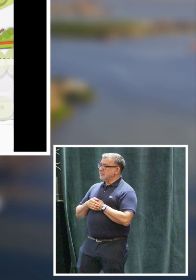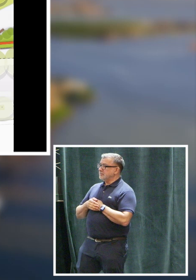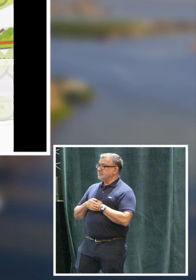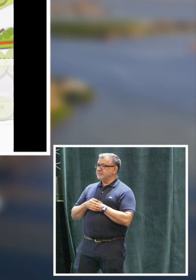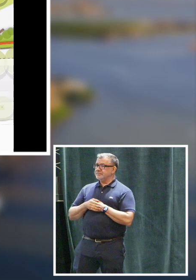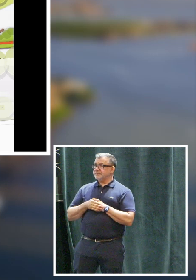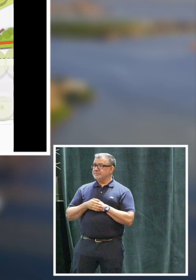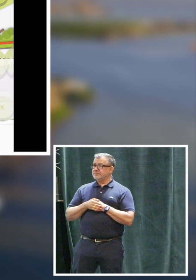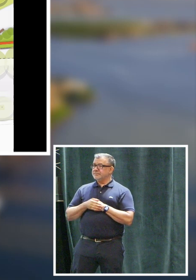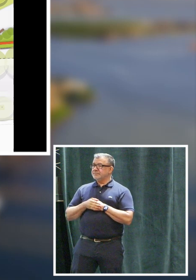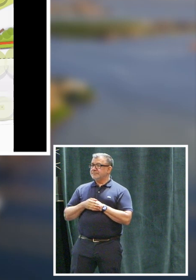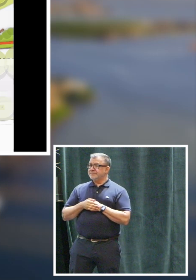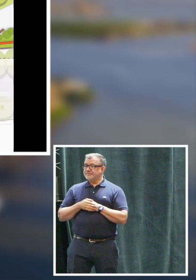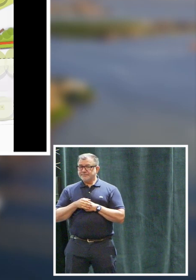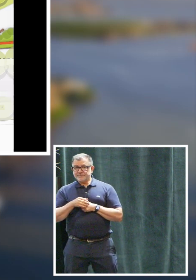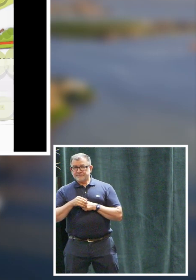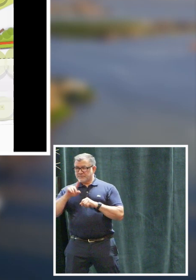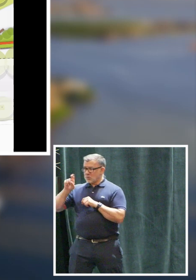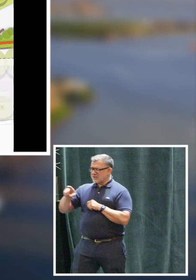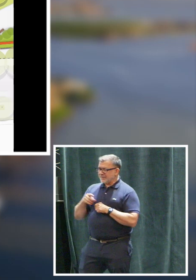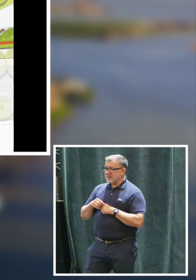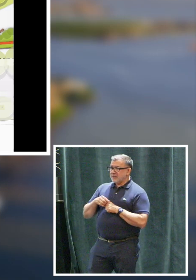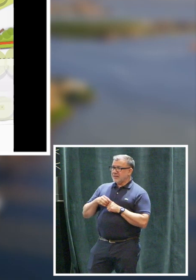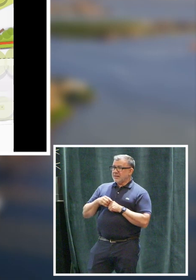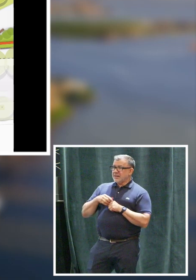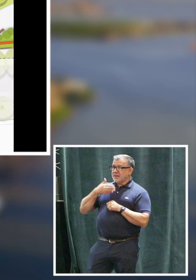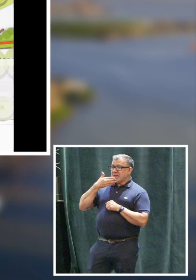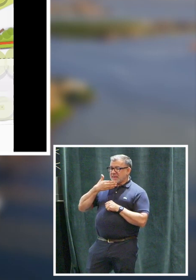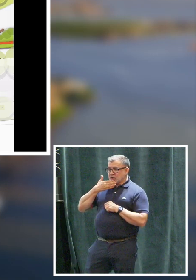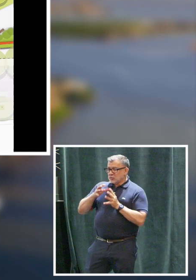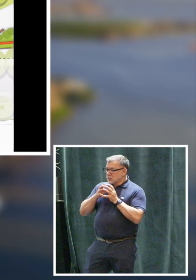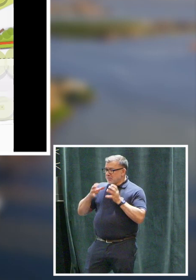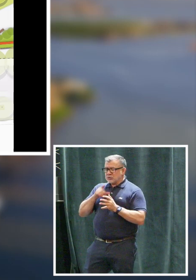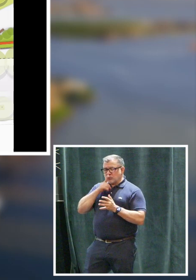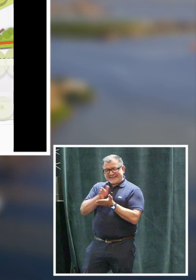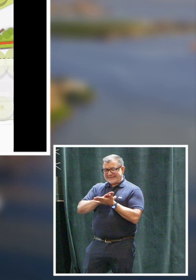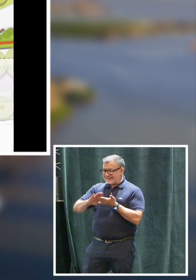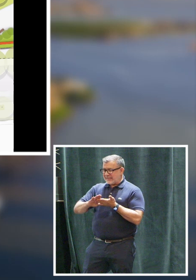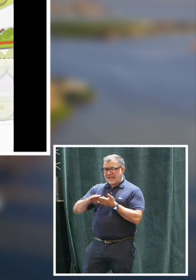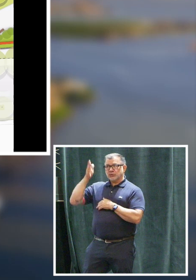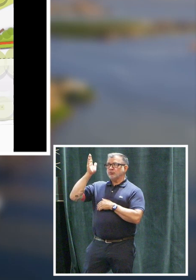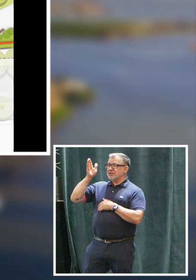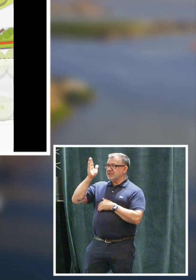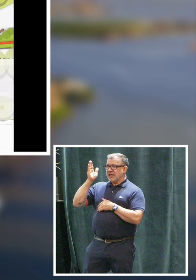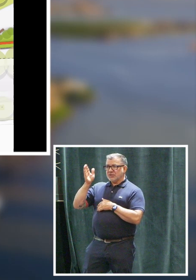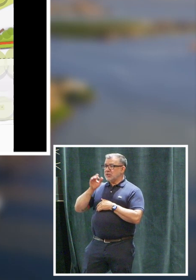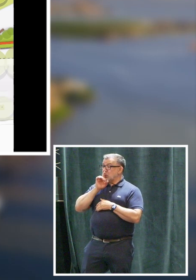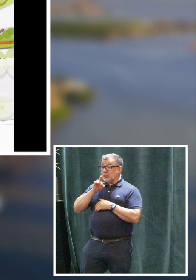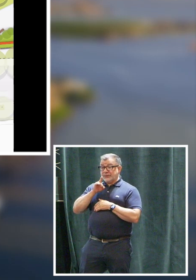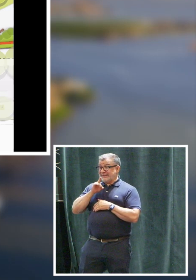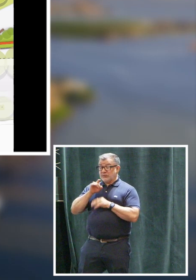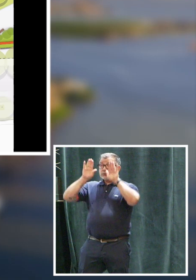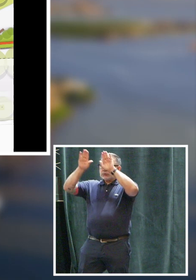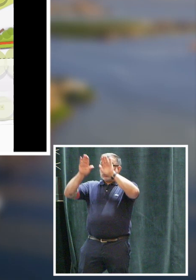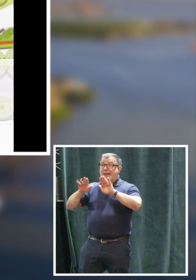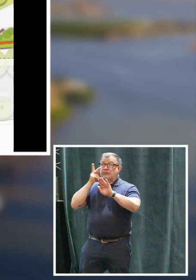Thanks very much. First of all, I think it was an excellent presentation. I really thank you. It was great to see that overview of the